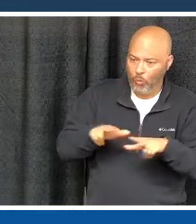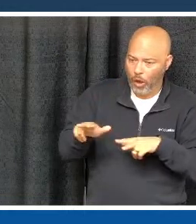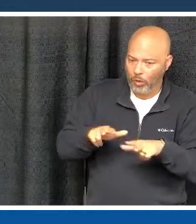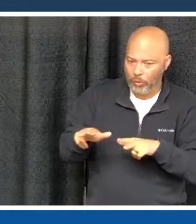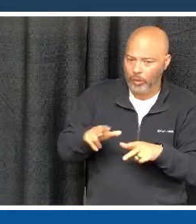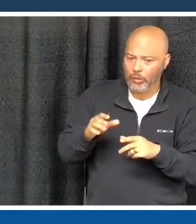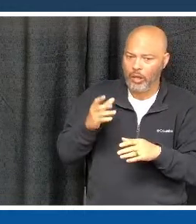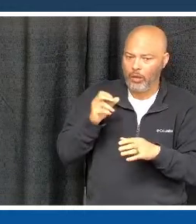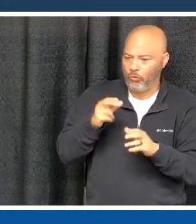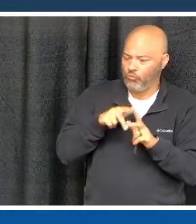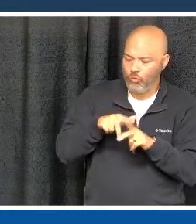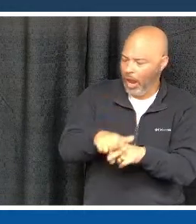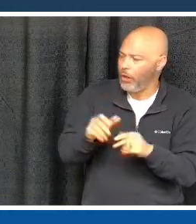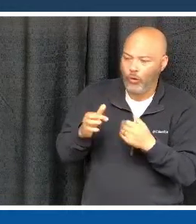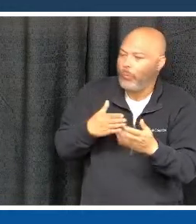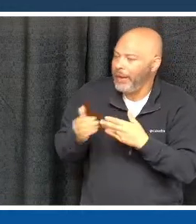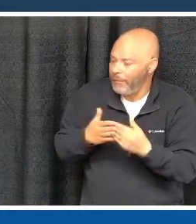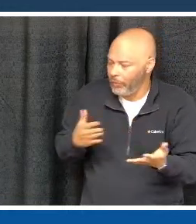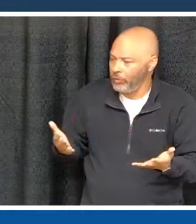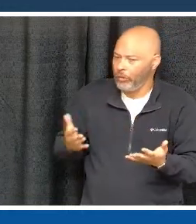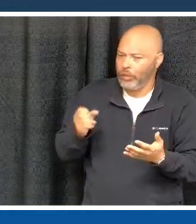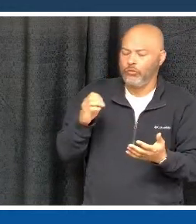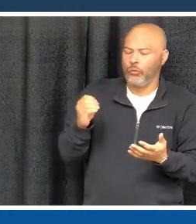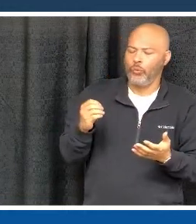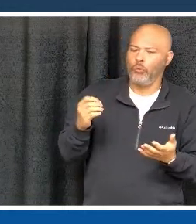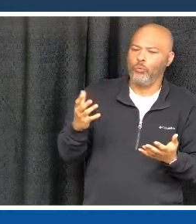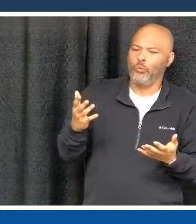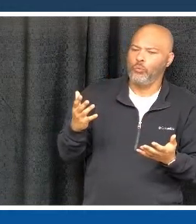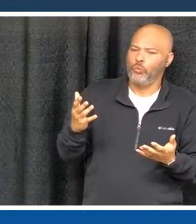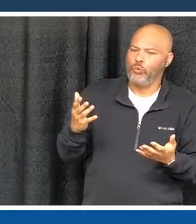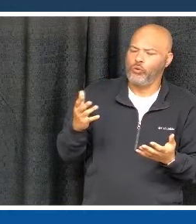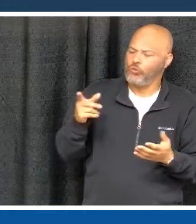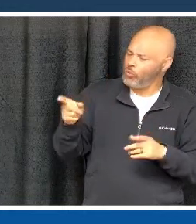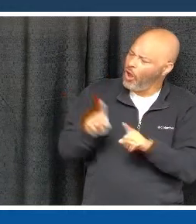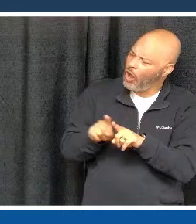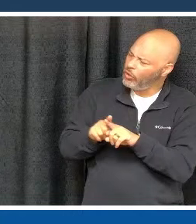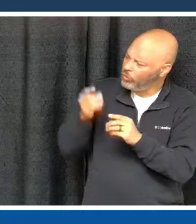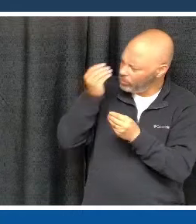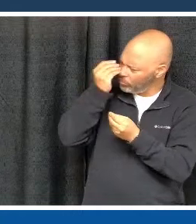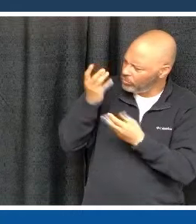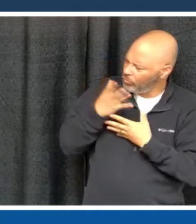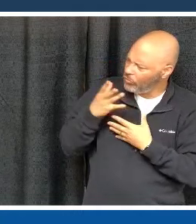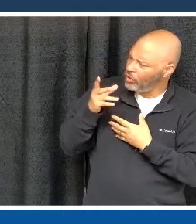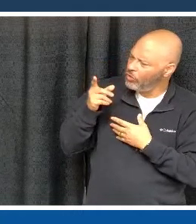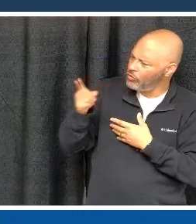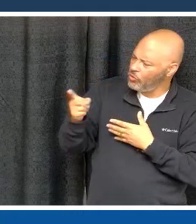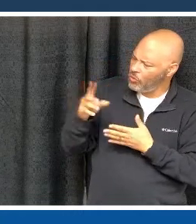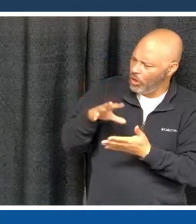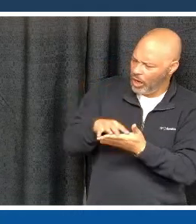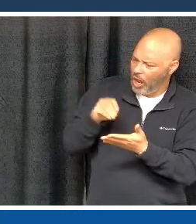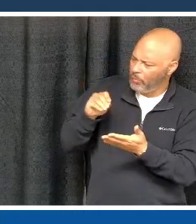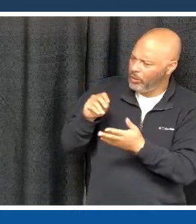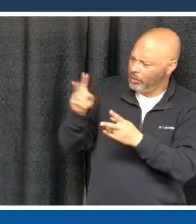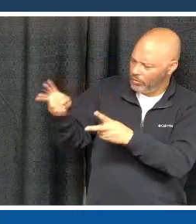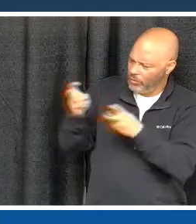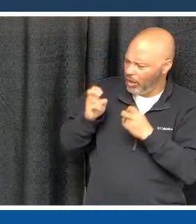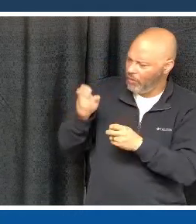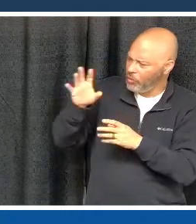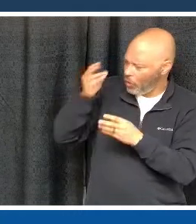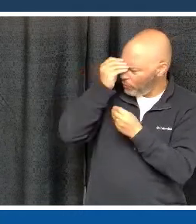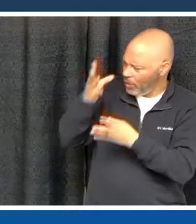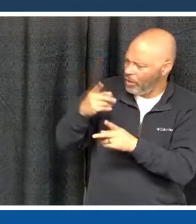walkability, rideability, or whatever. And so you also told us that you copied your information from